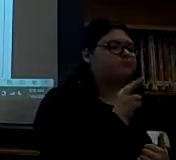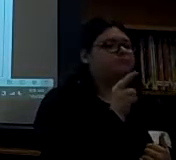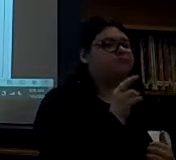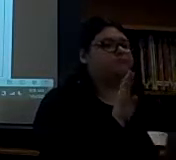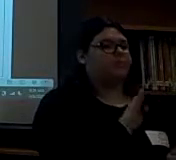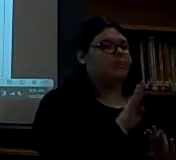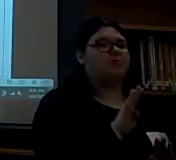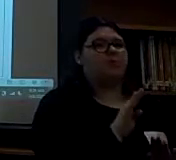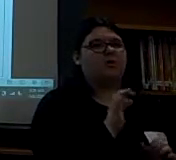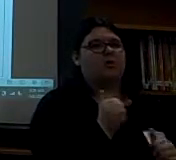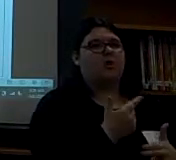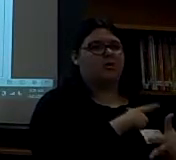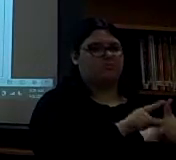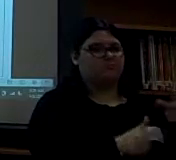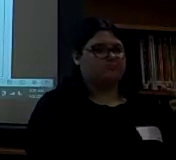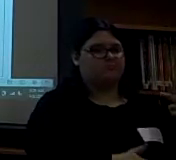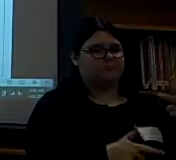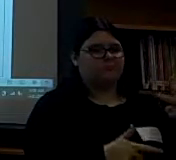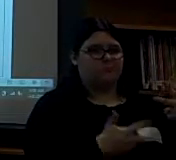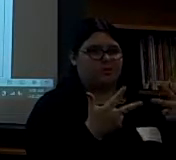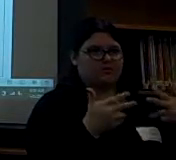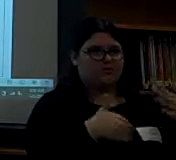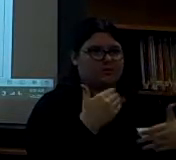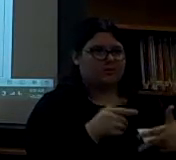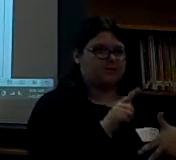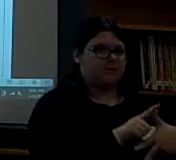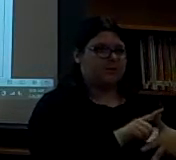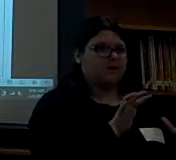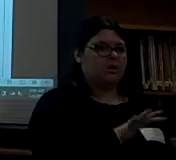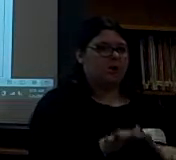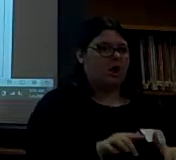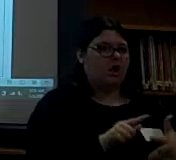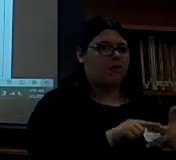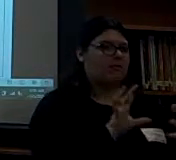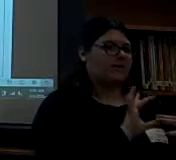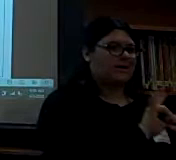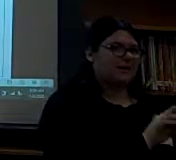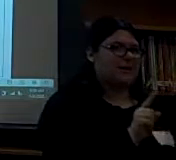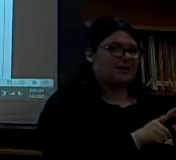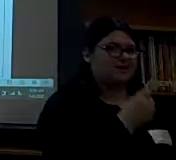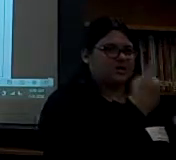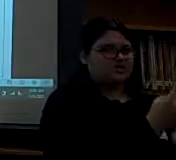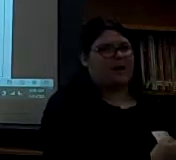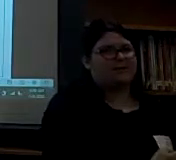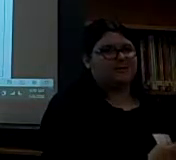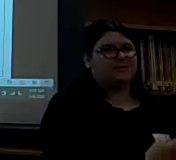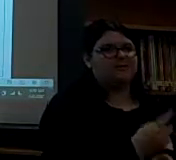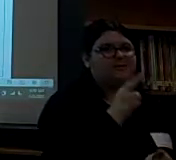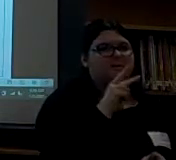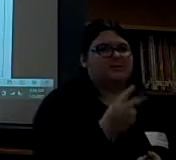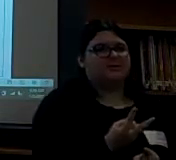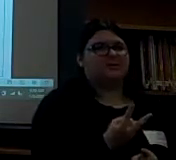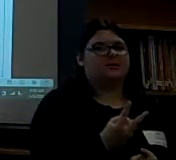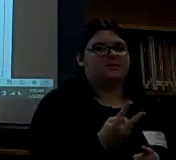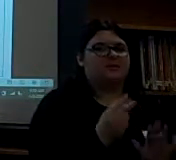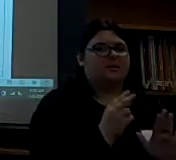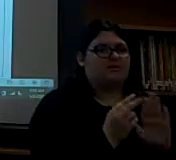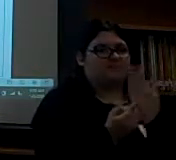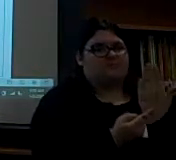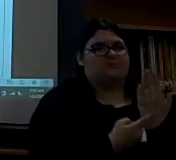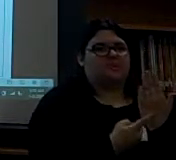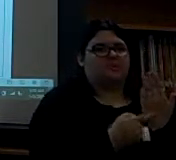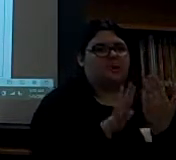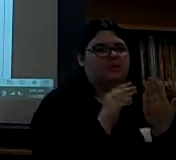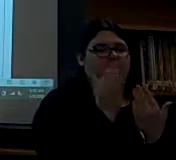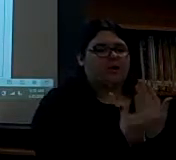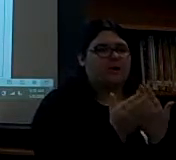you all three steps now, it's also on your handout. The steps are calm, connect, correct. Now I'm on the second side of your handout. So when we